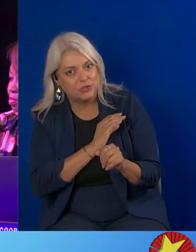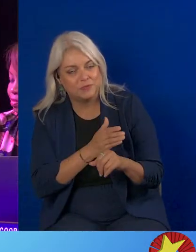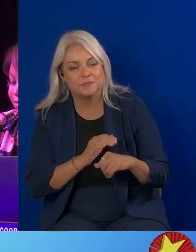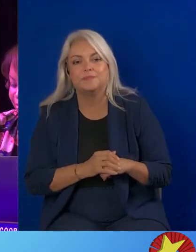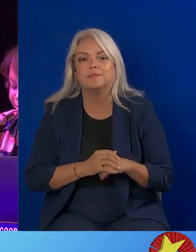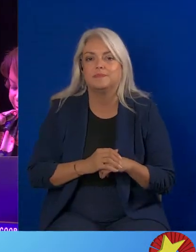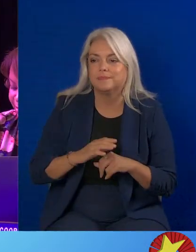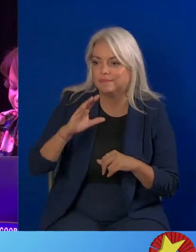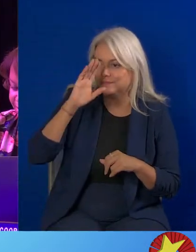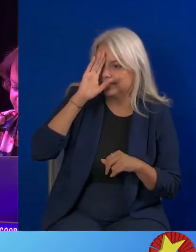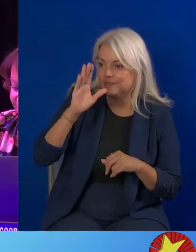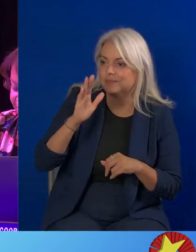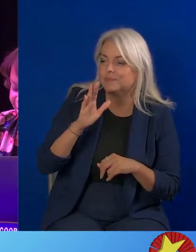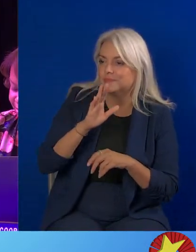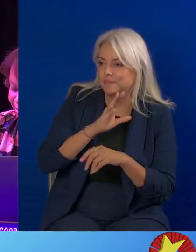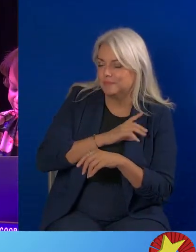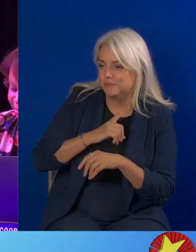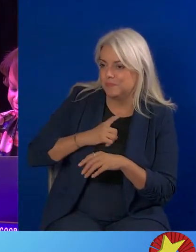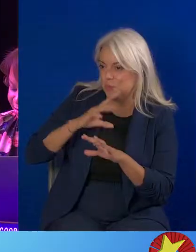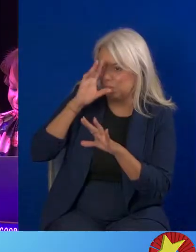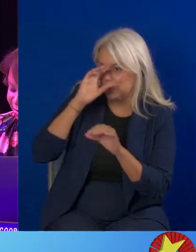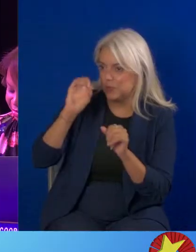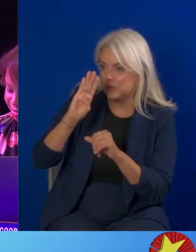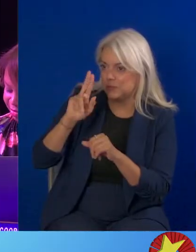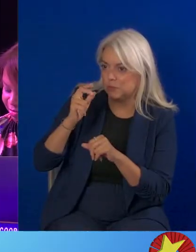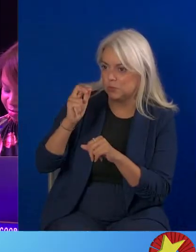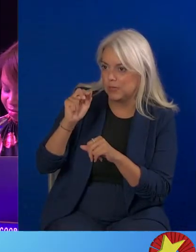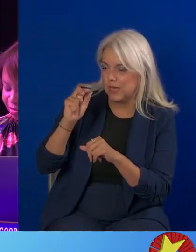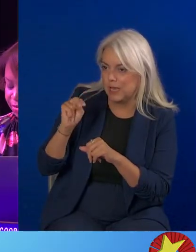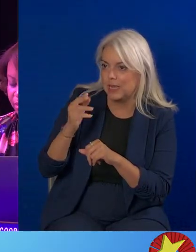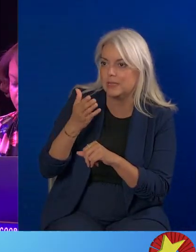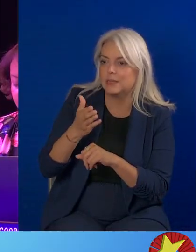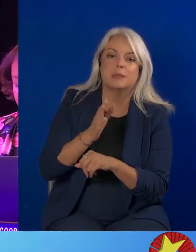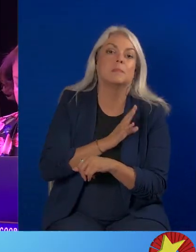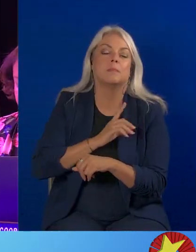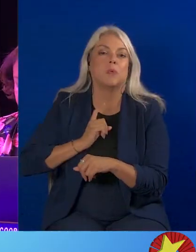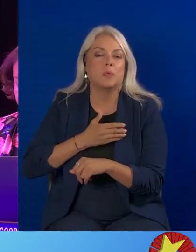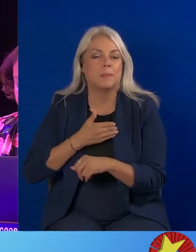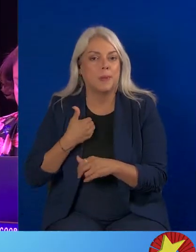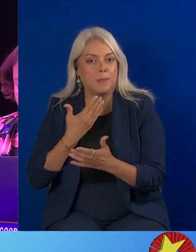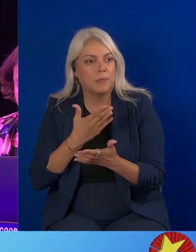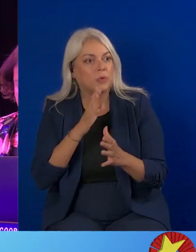President Buchanan, members of the board, Superintendent Reichman, we do have one new